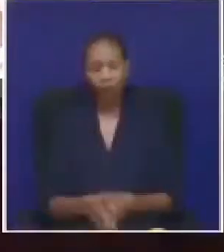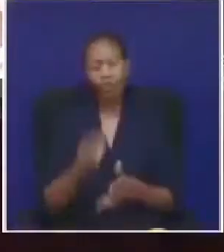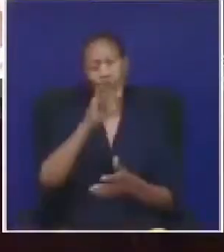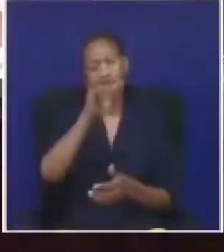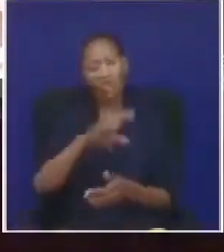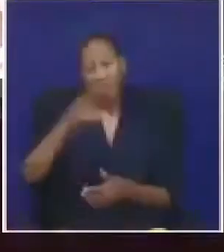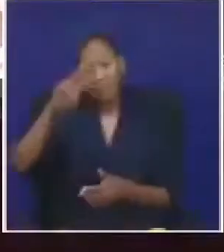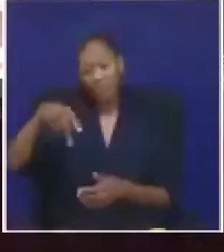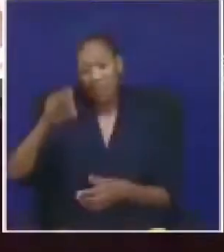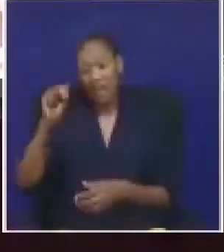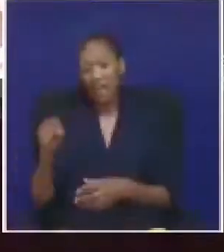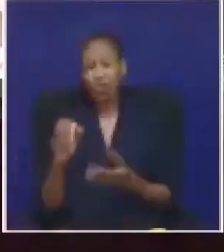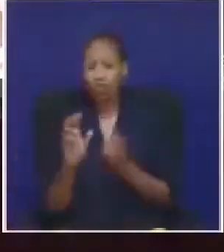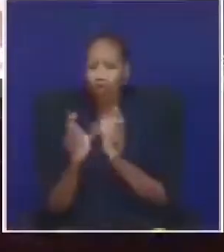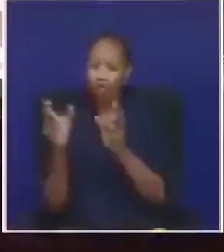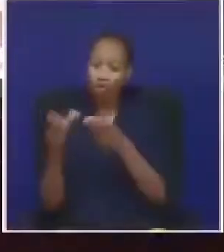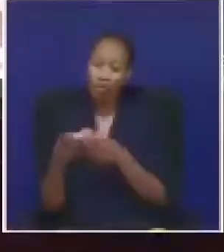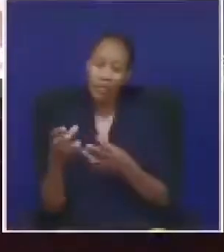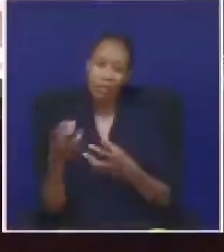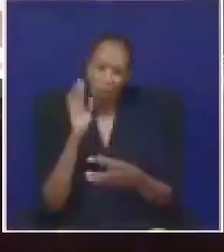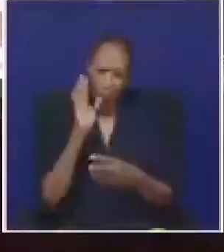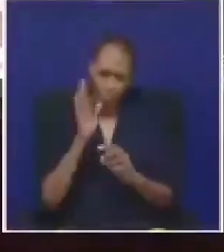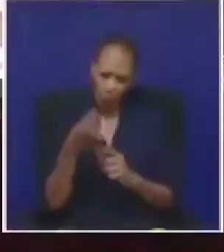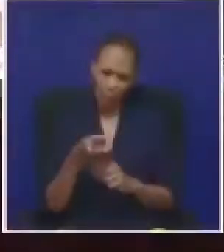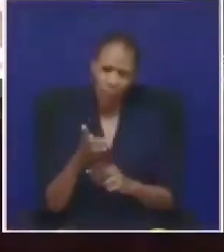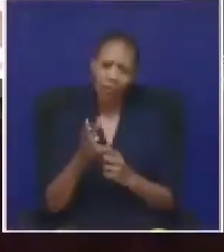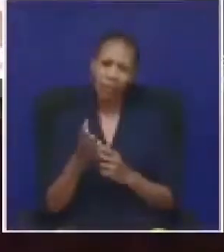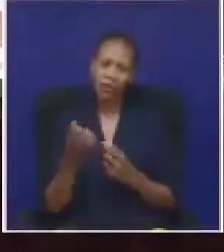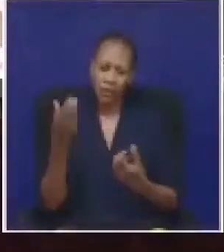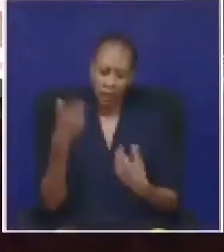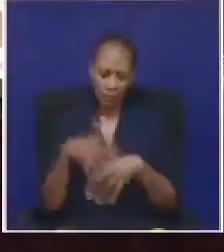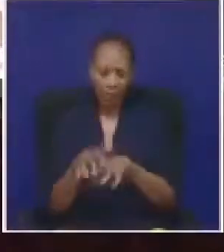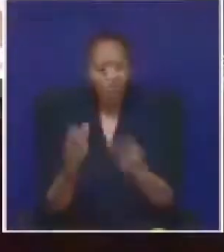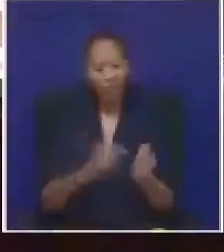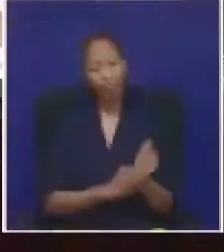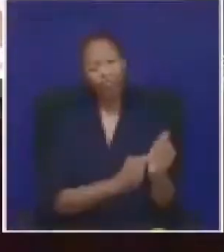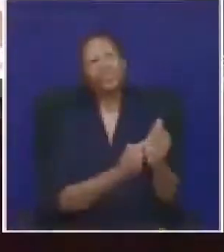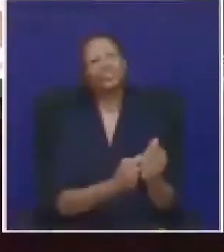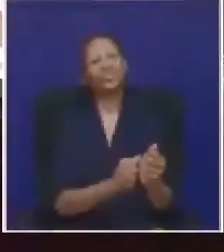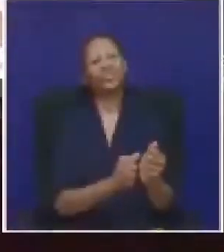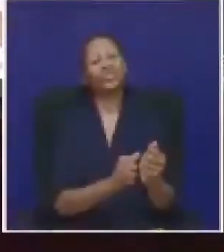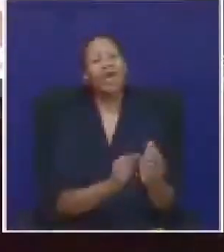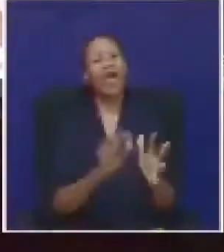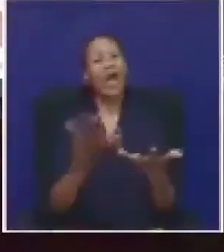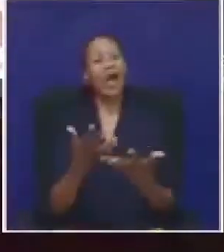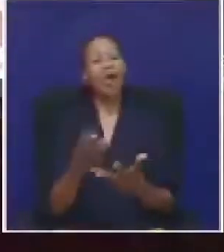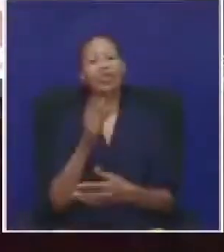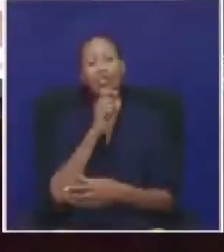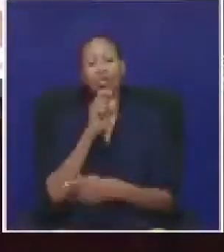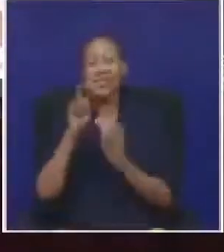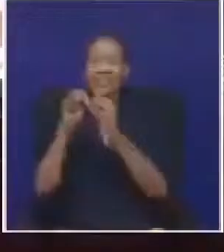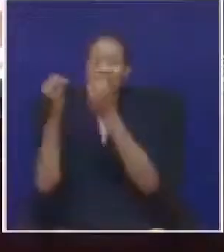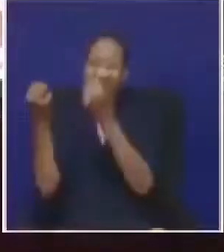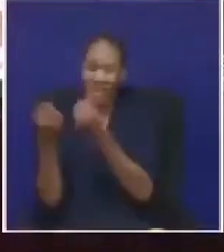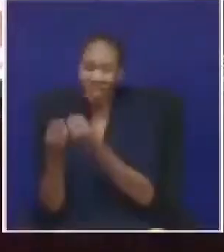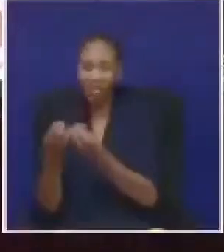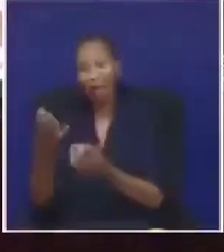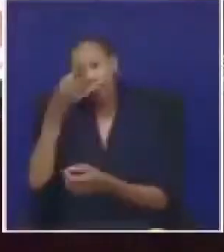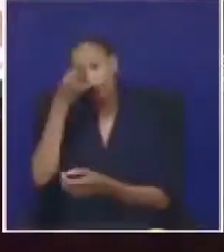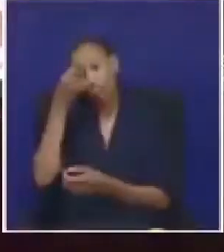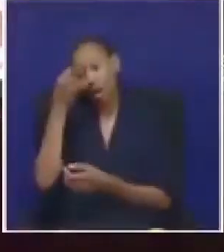committee provides strategic direction for policy and planning through the National Drug Master